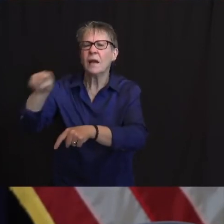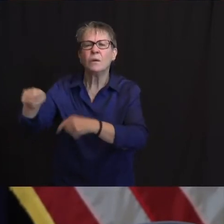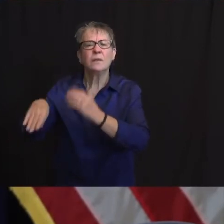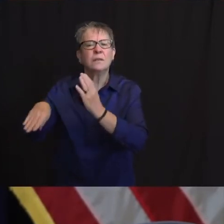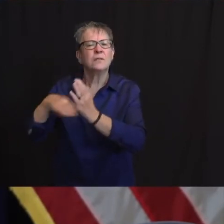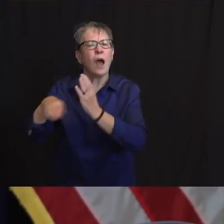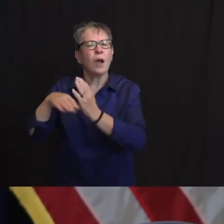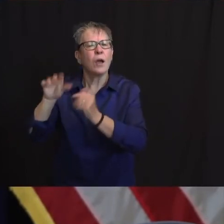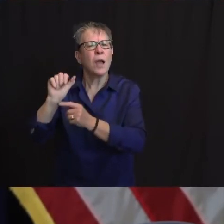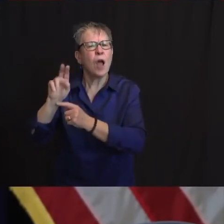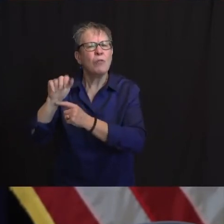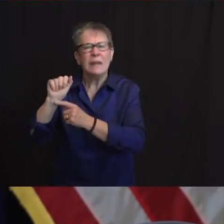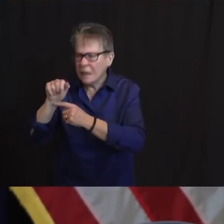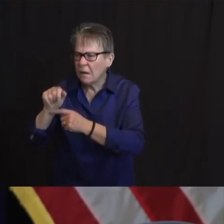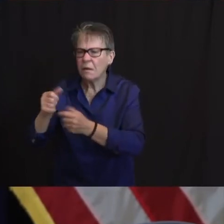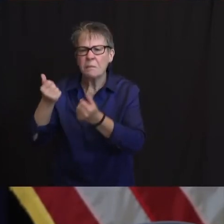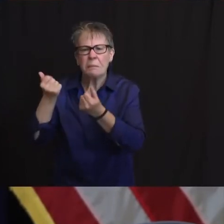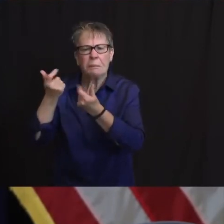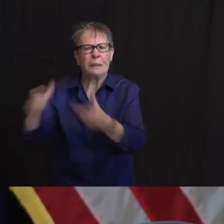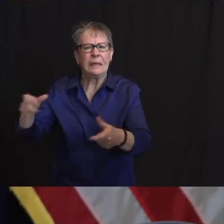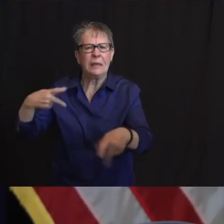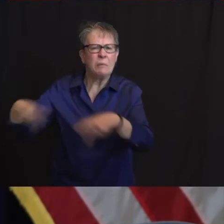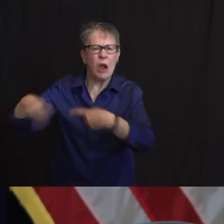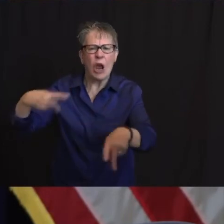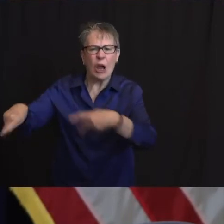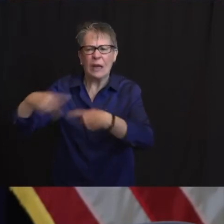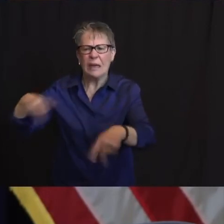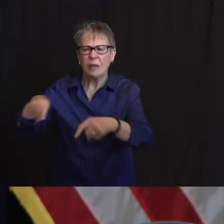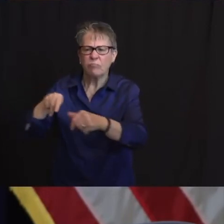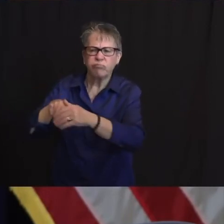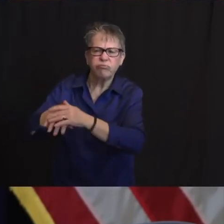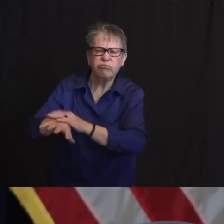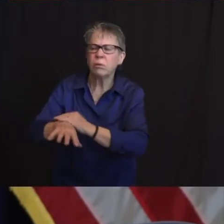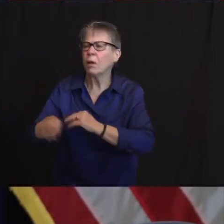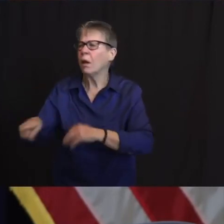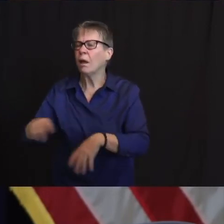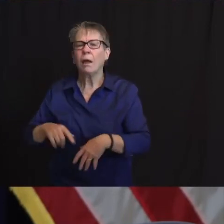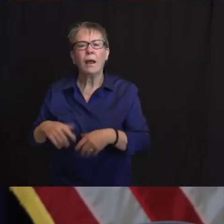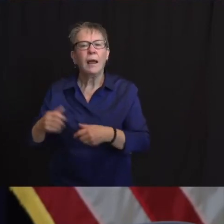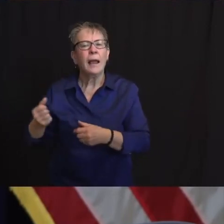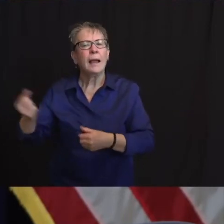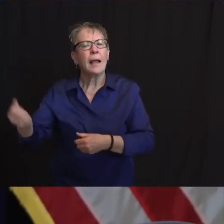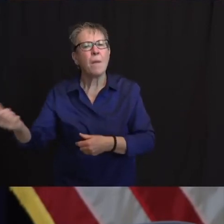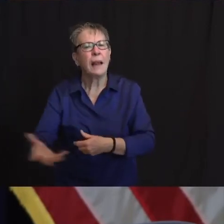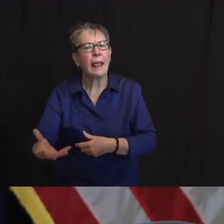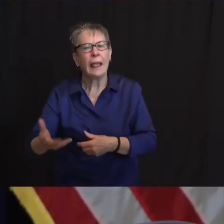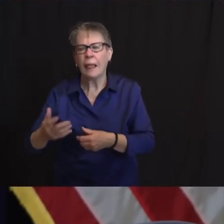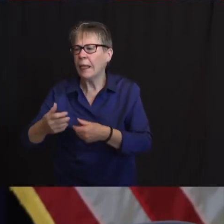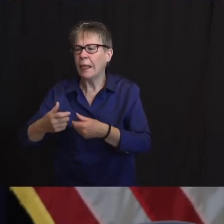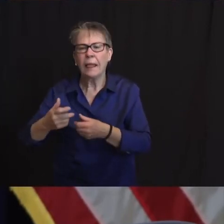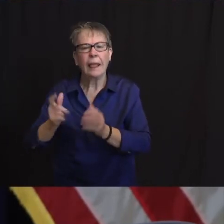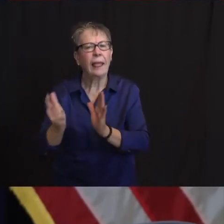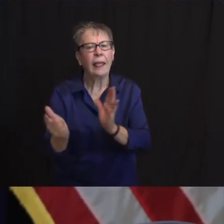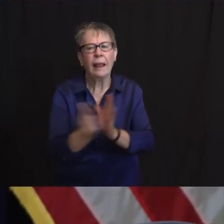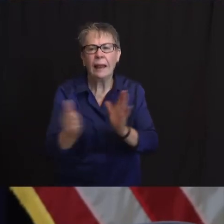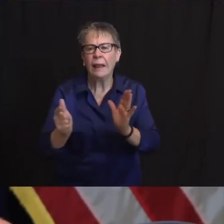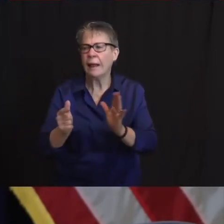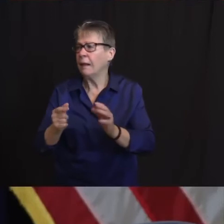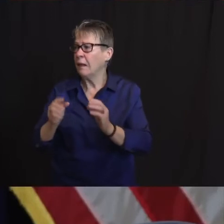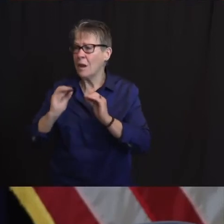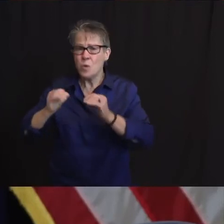Several members were charged with illegal gambling and drinking. There was, again, 50 plus, no social distancing or no facial coverings. With regard